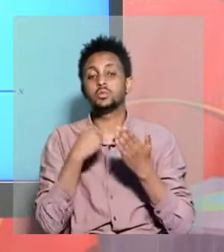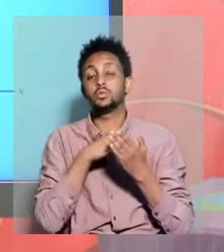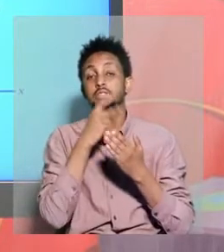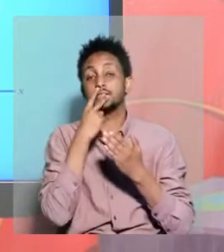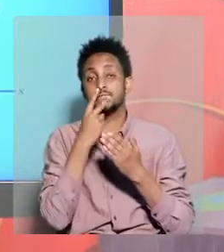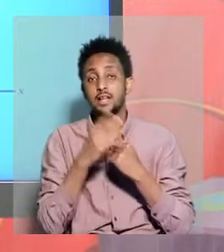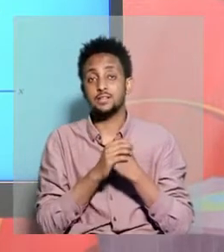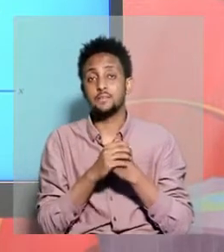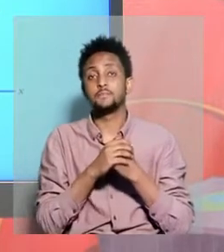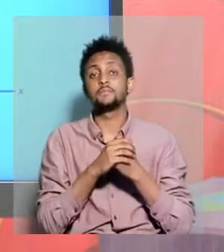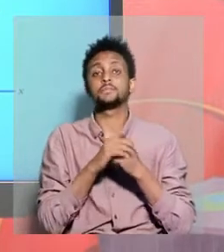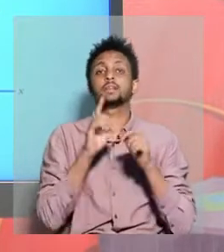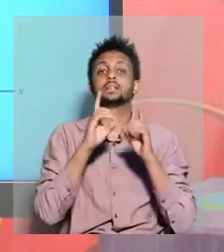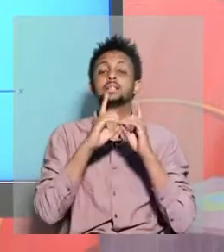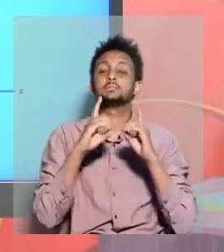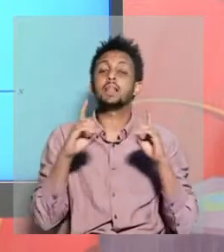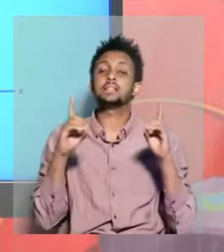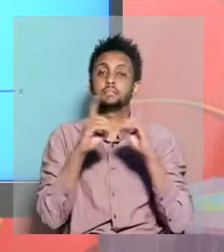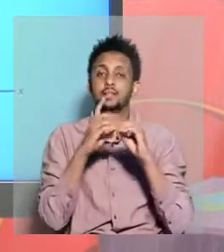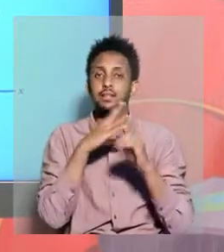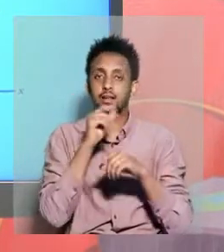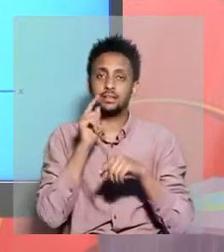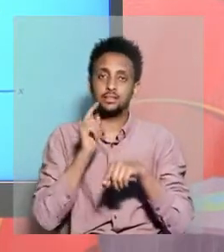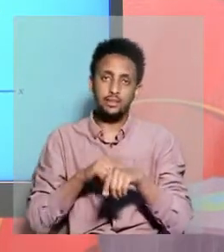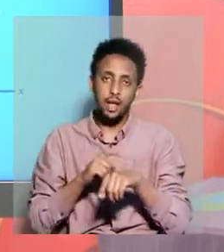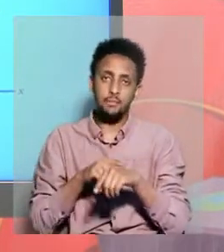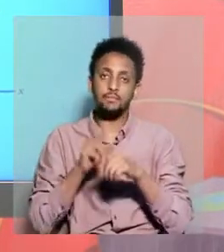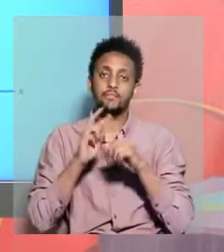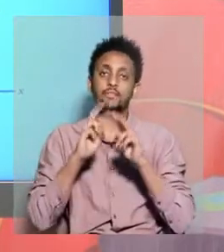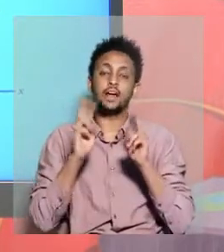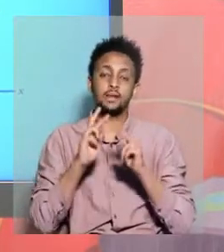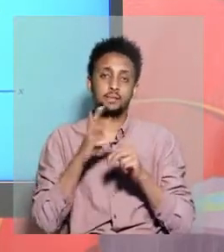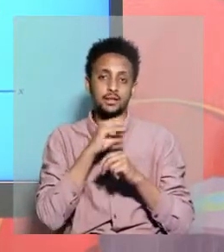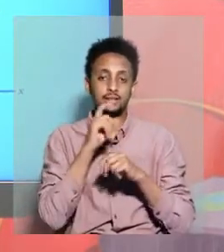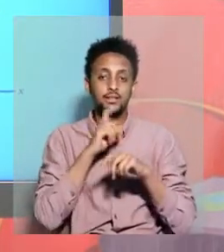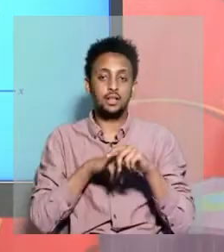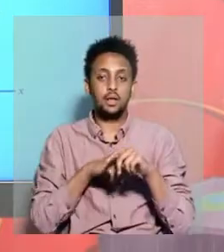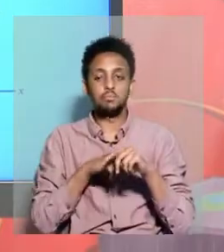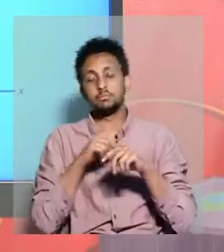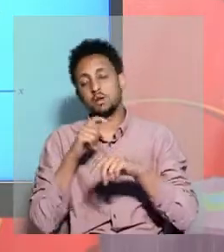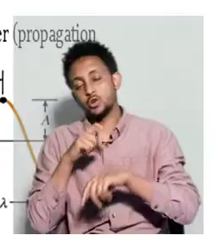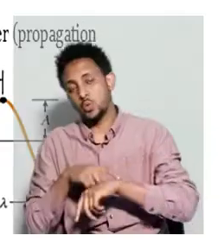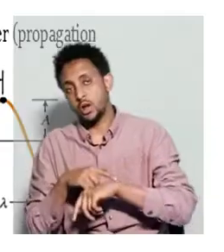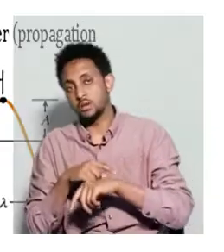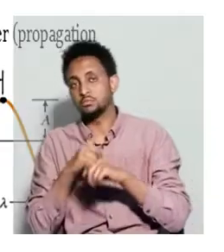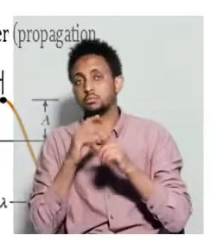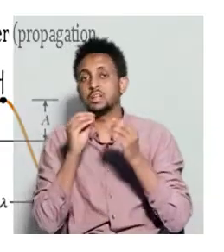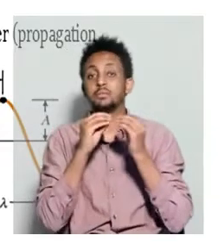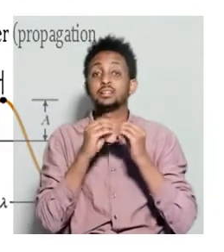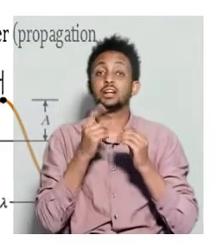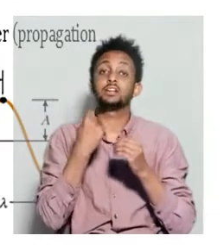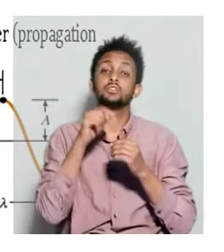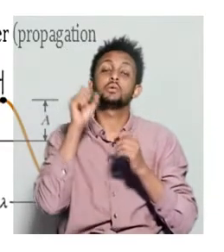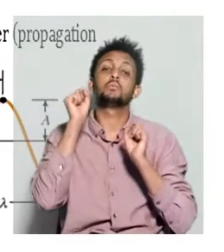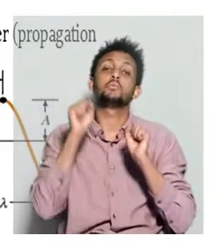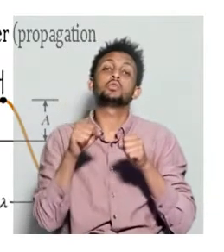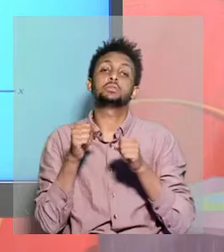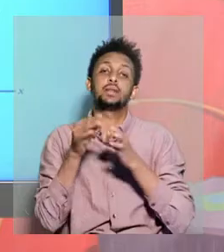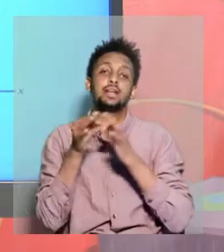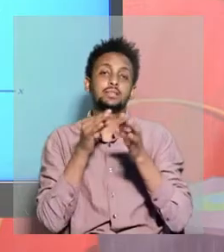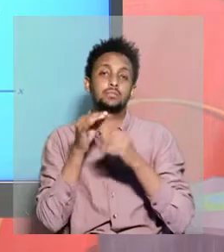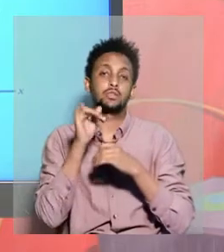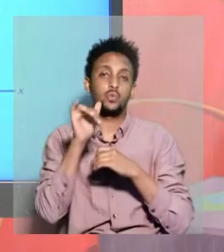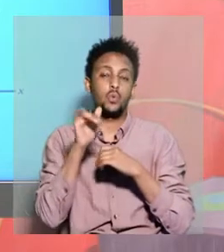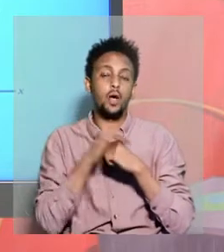says. It's a pose, a displacement, and time variable, or temporal and spatial variable. And mathematically it's possible to